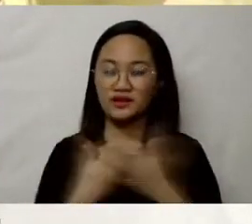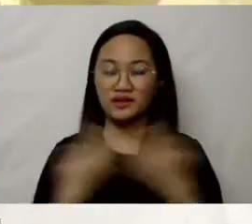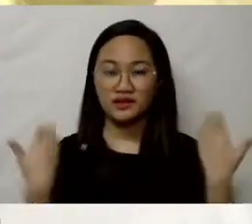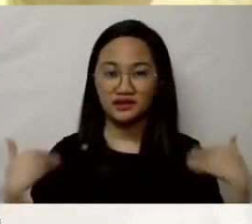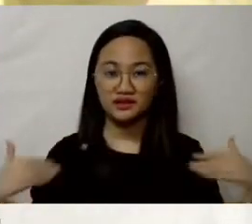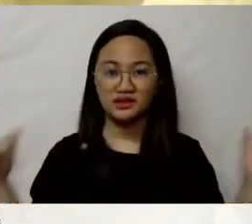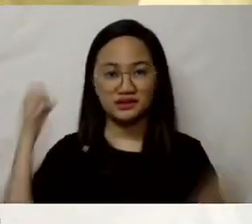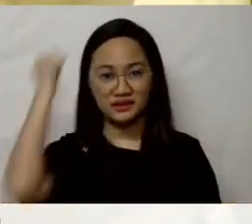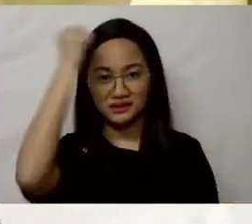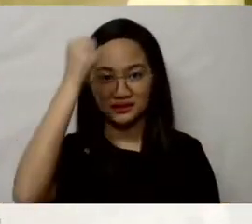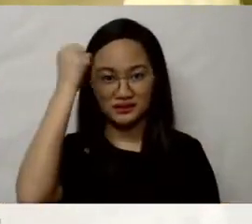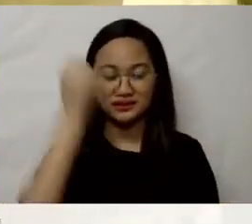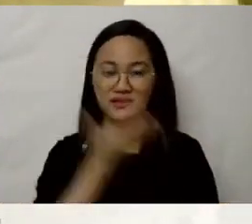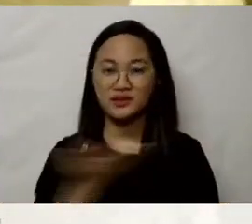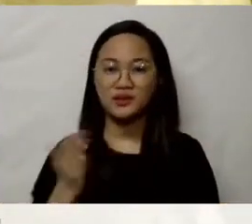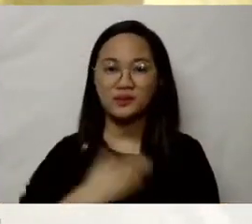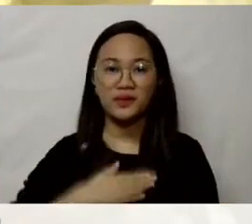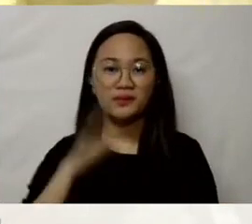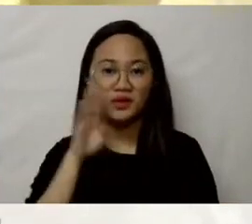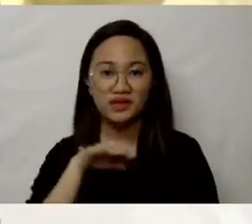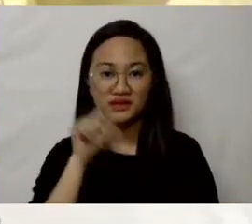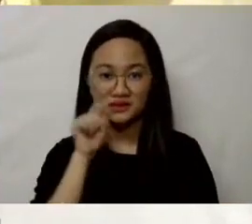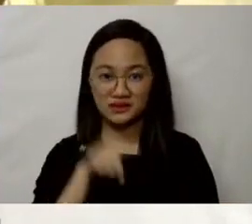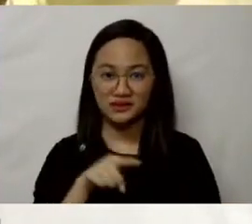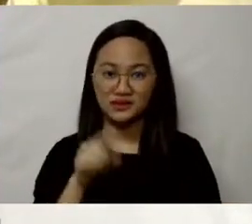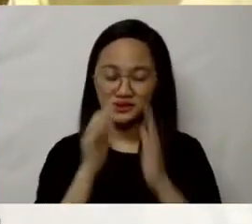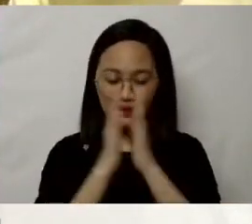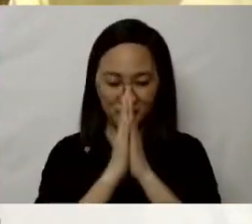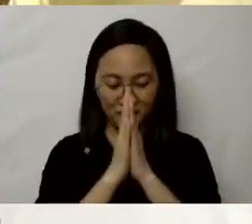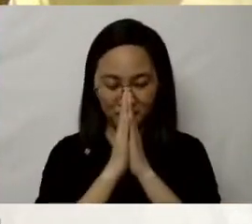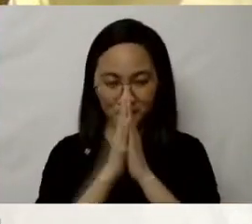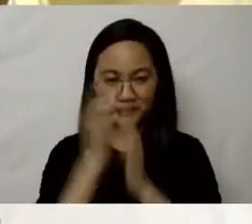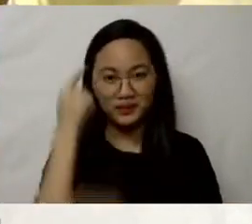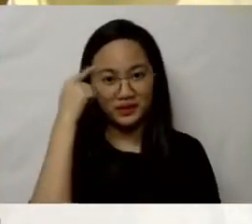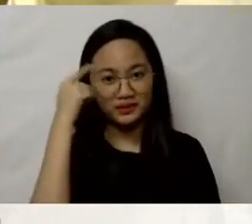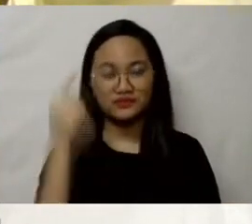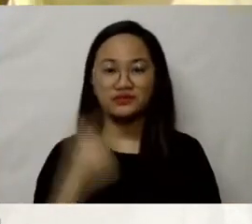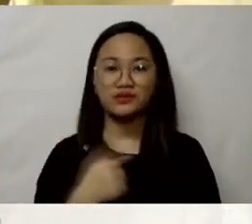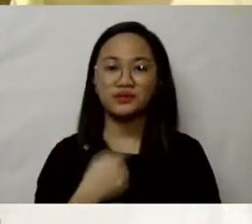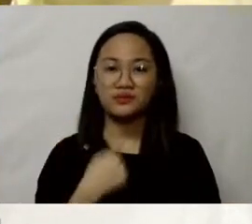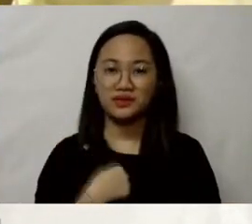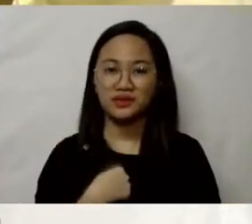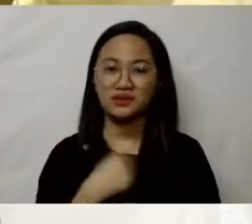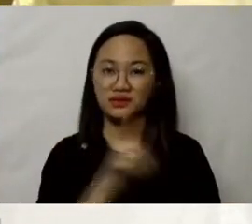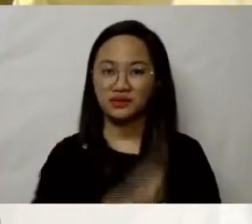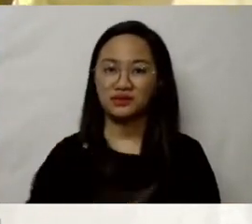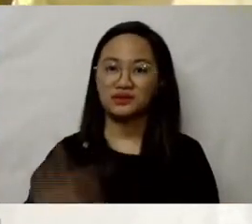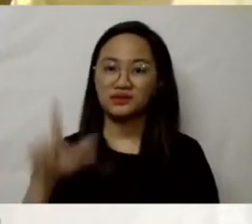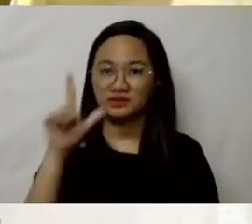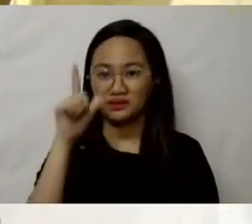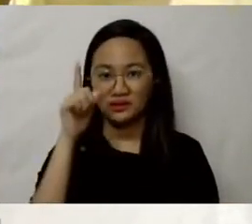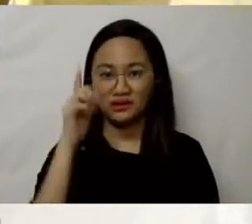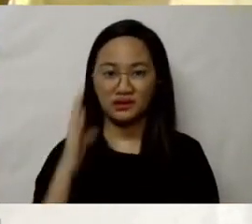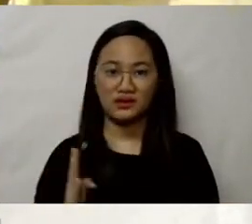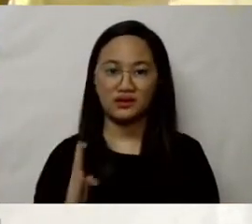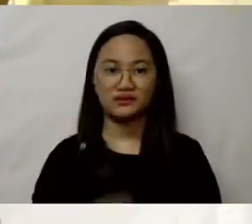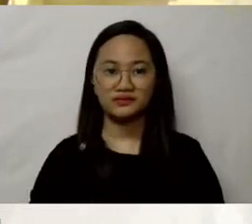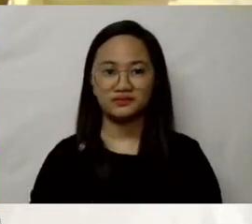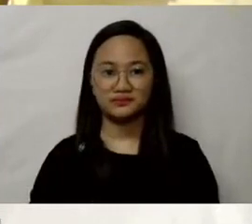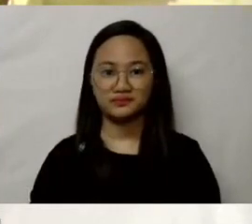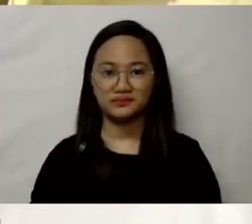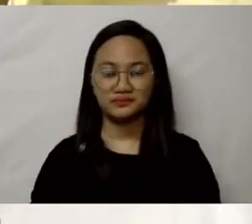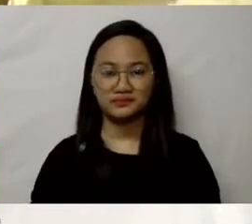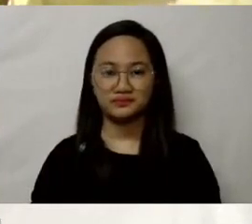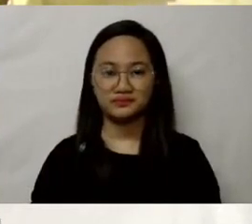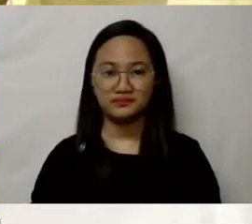saints, and you, my brothers and sisters, to pray for me to the Lord our God.